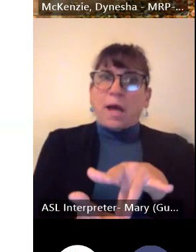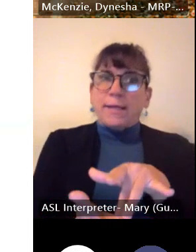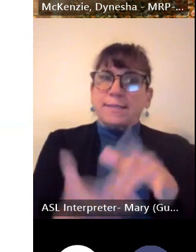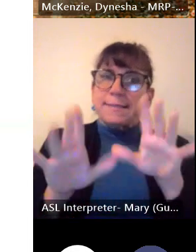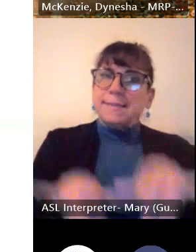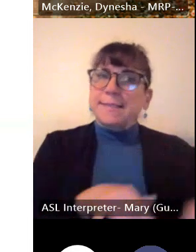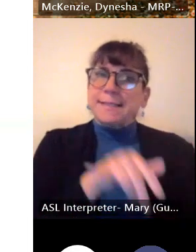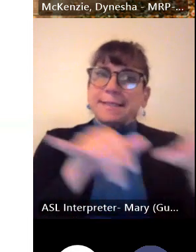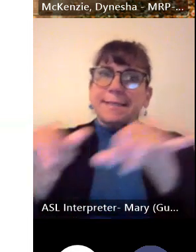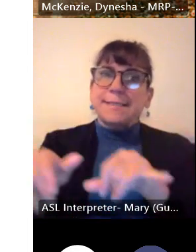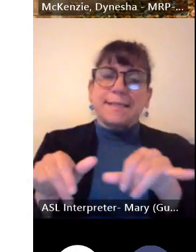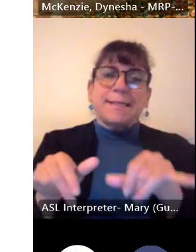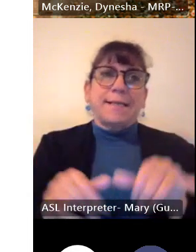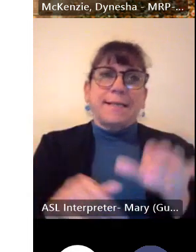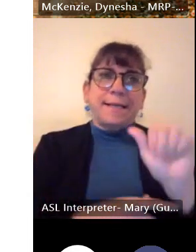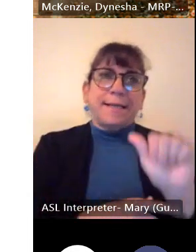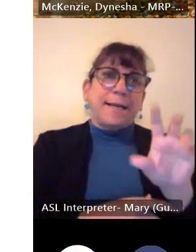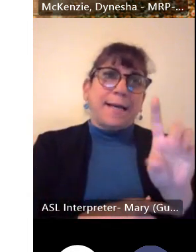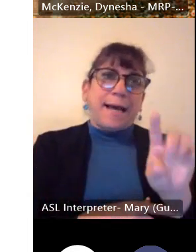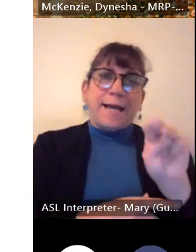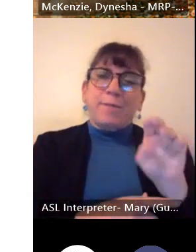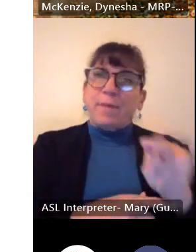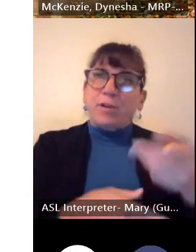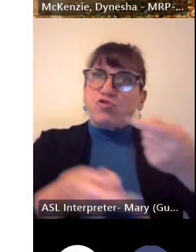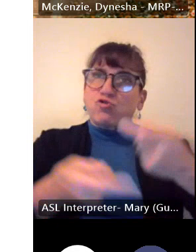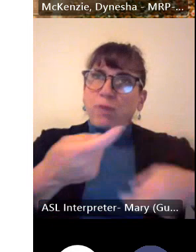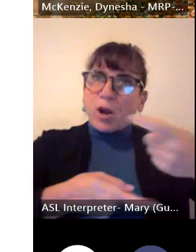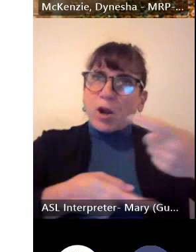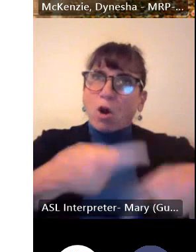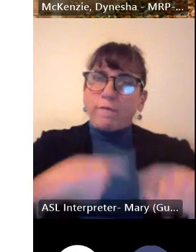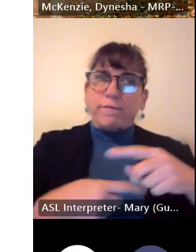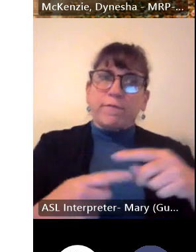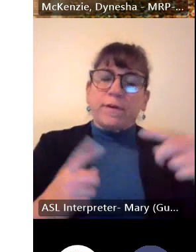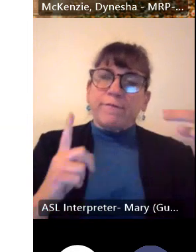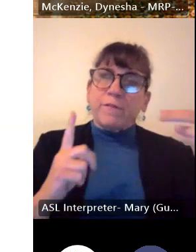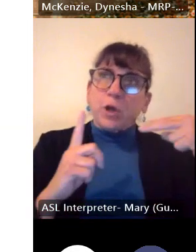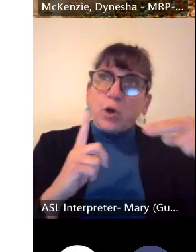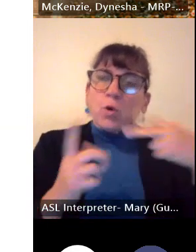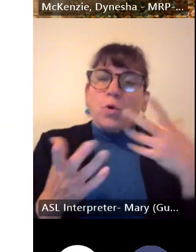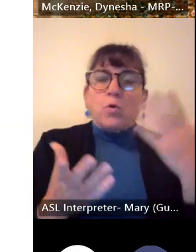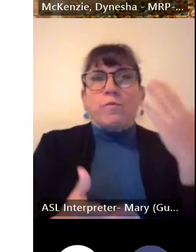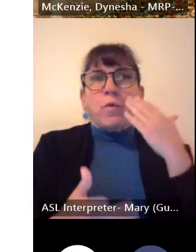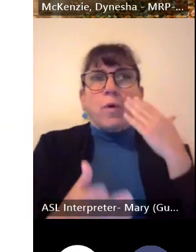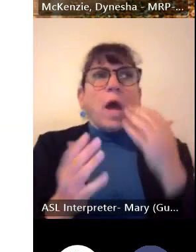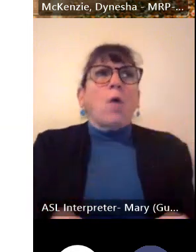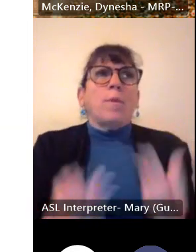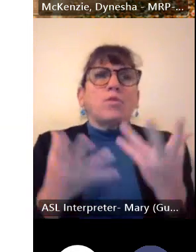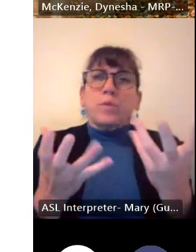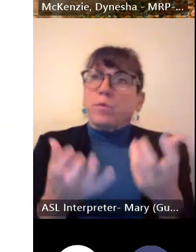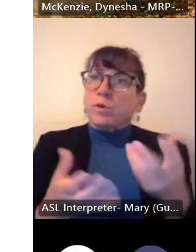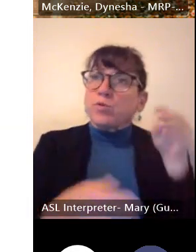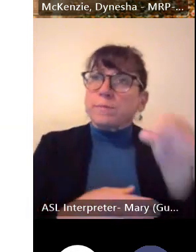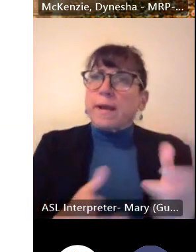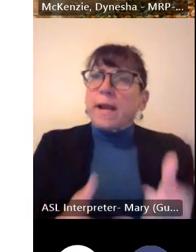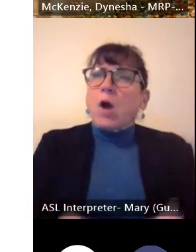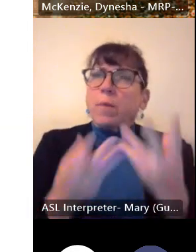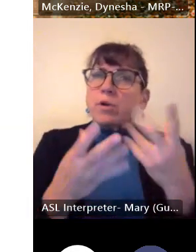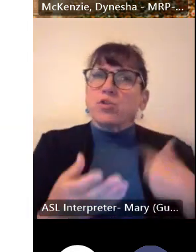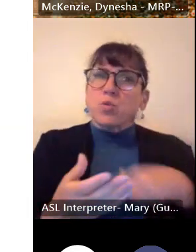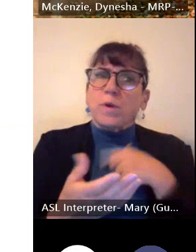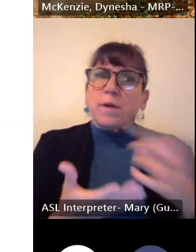consistent administration trade-off view with a sense of how much do we want to spend? How much do we think we're bringing in